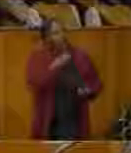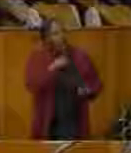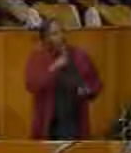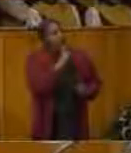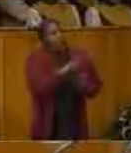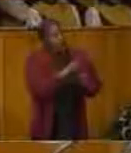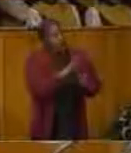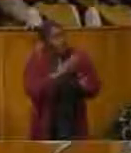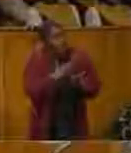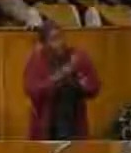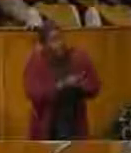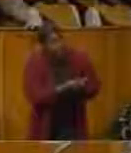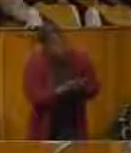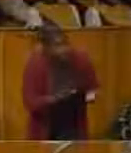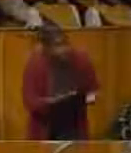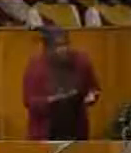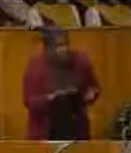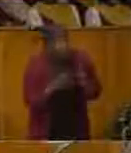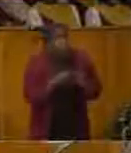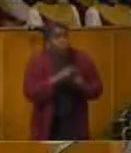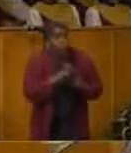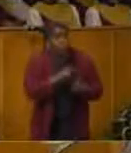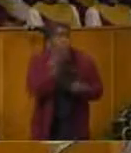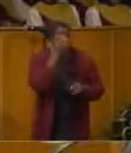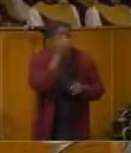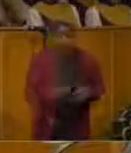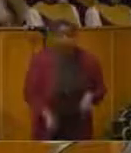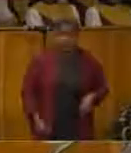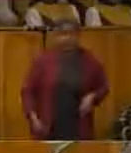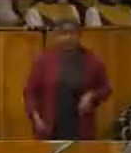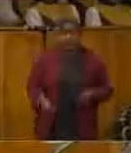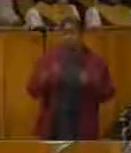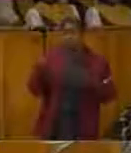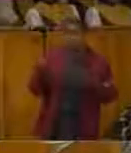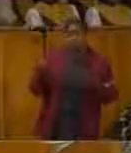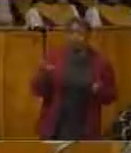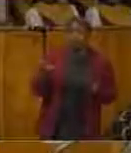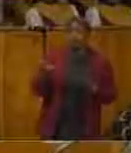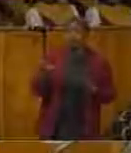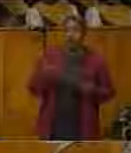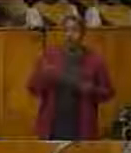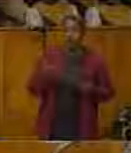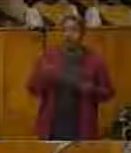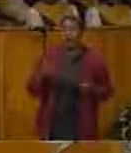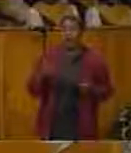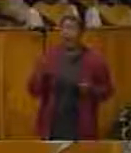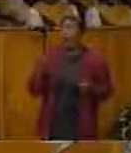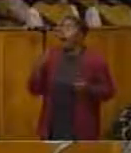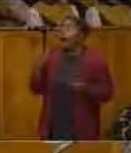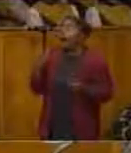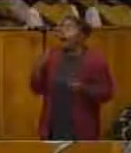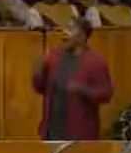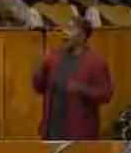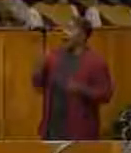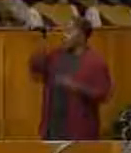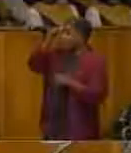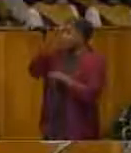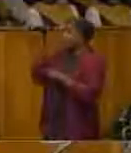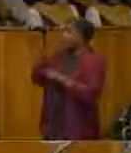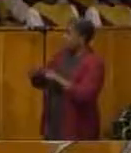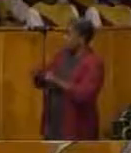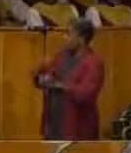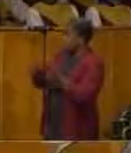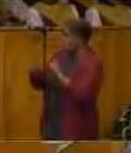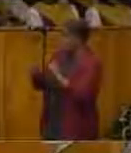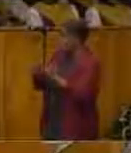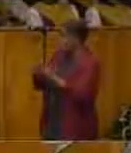give my money to the church?" And I realized I had to address it. I said, "Brother, we need to rephrase the